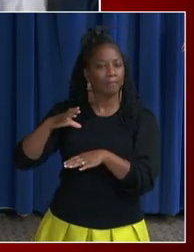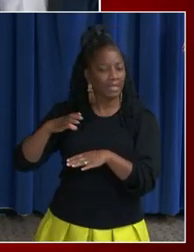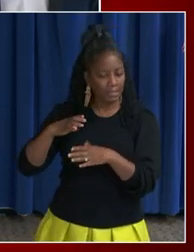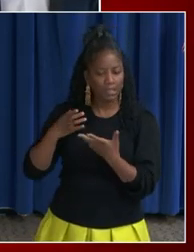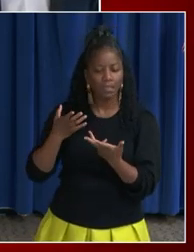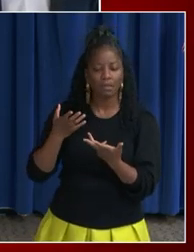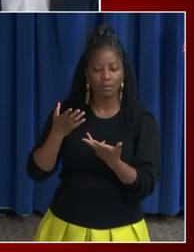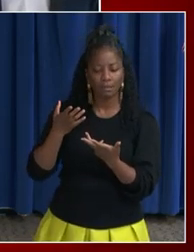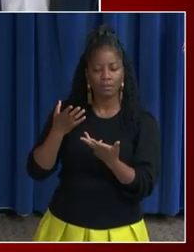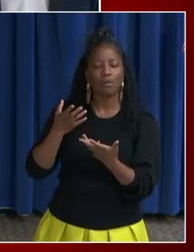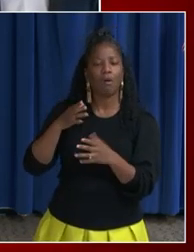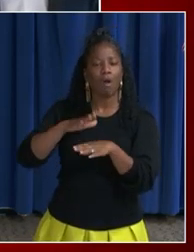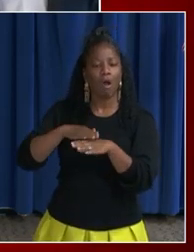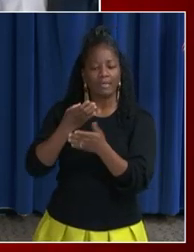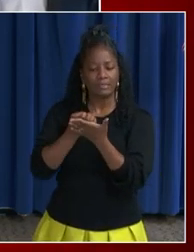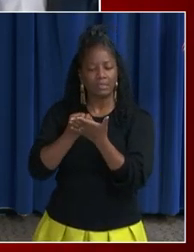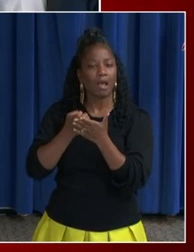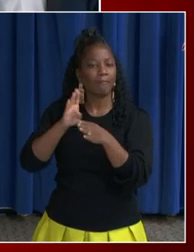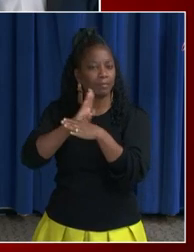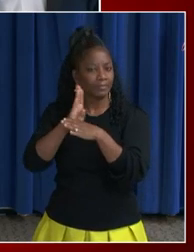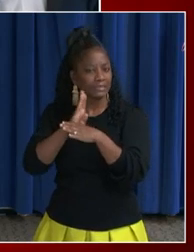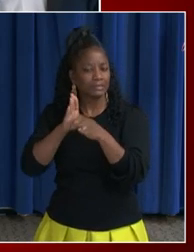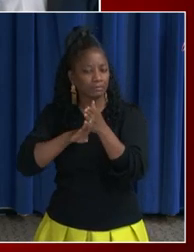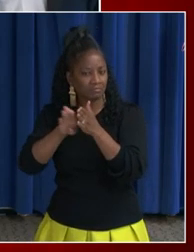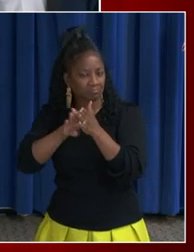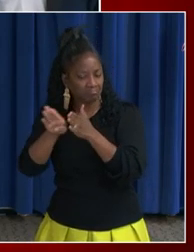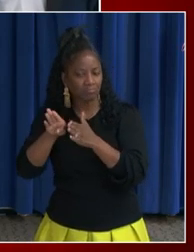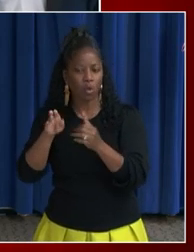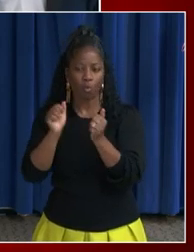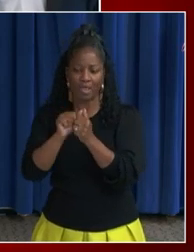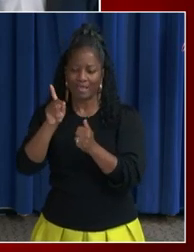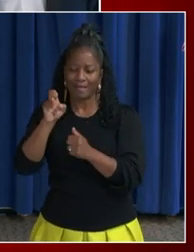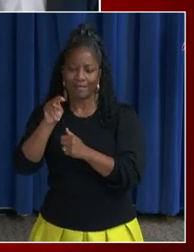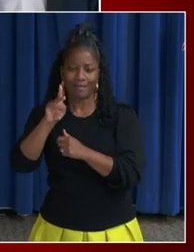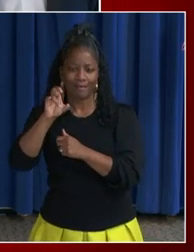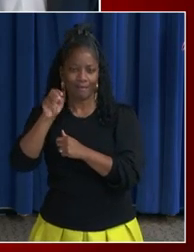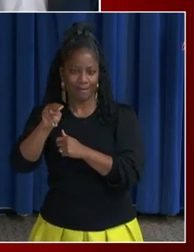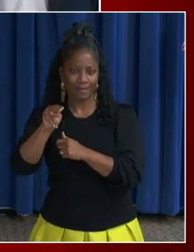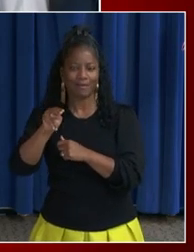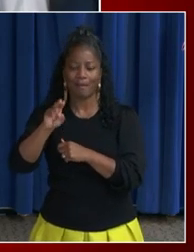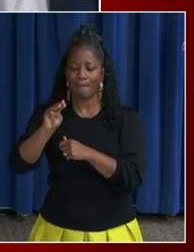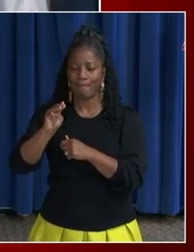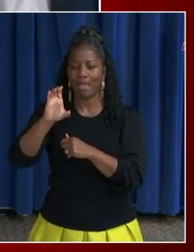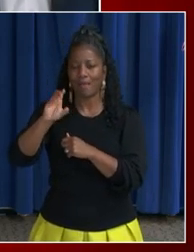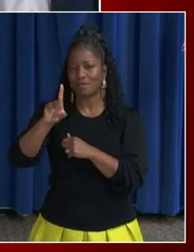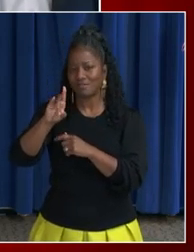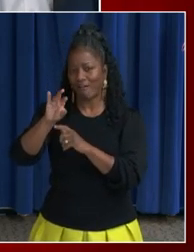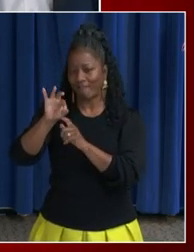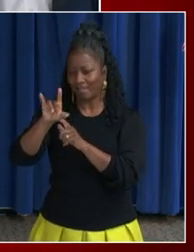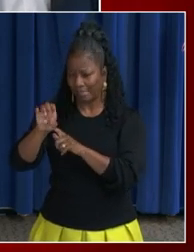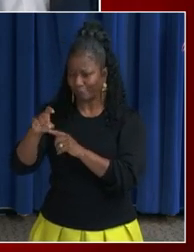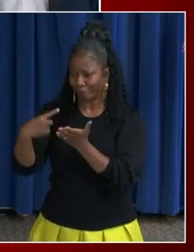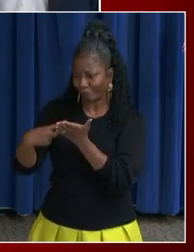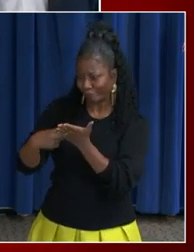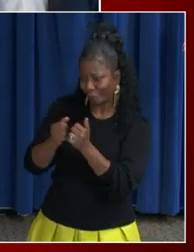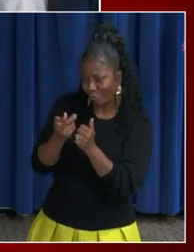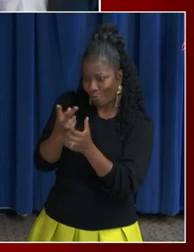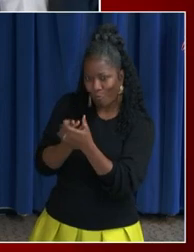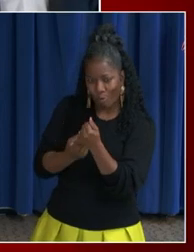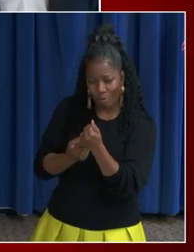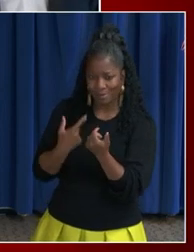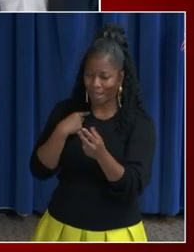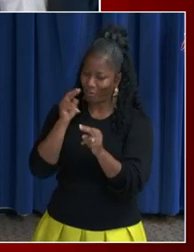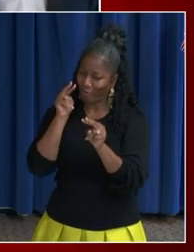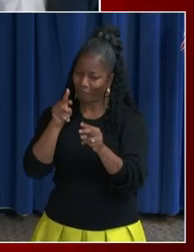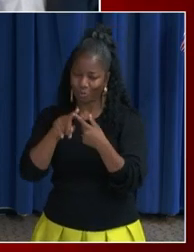Kenyon McDuffie to discuss my experience and vision if confirmed. I look forward to doing the same with other members of the committee